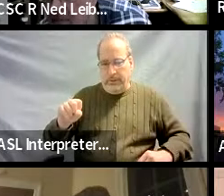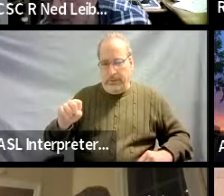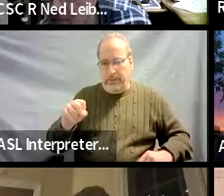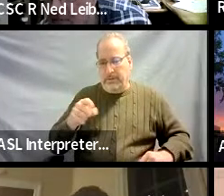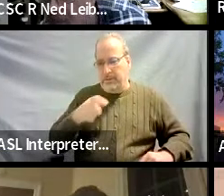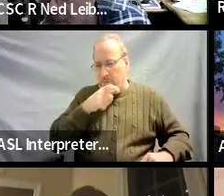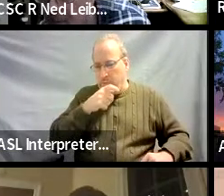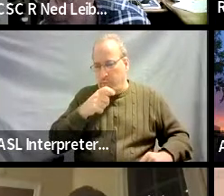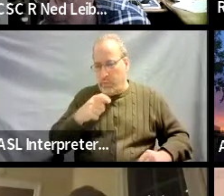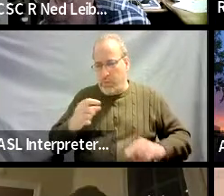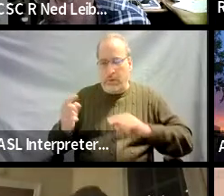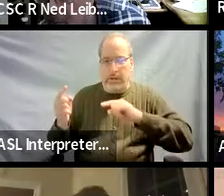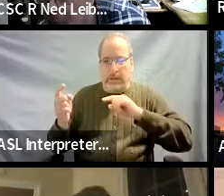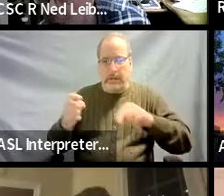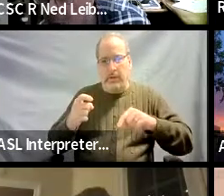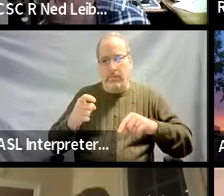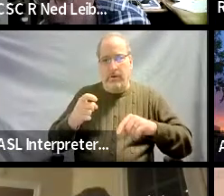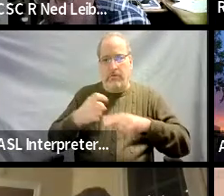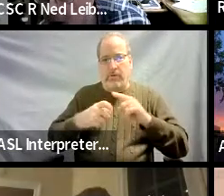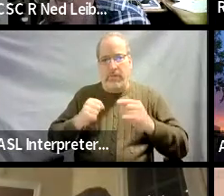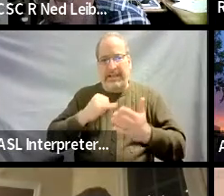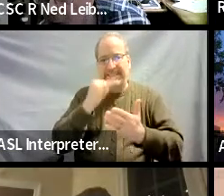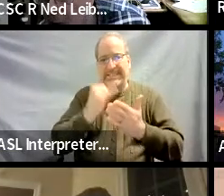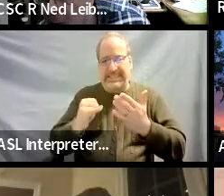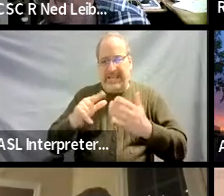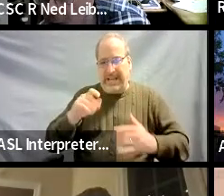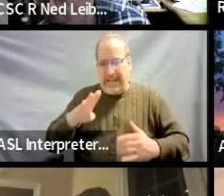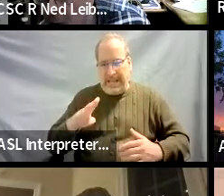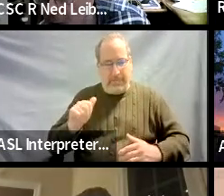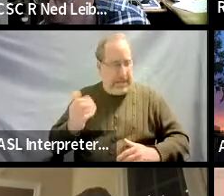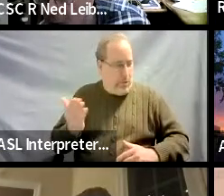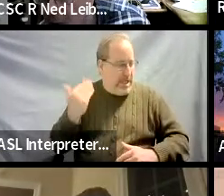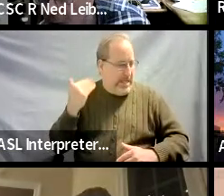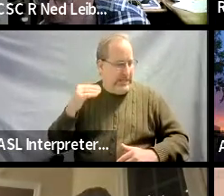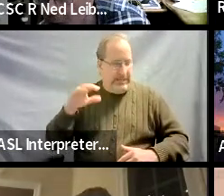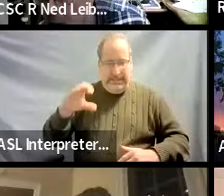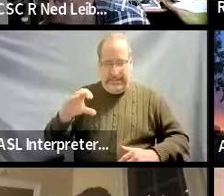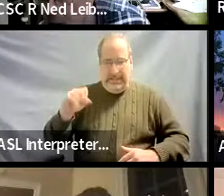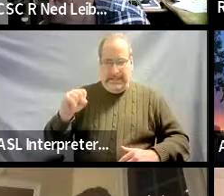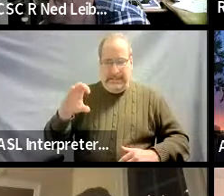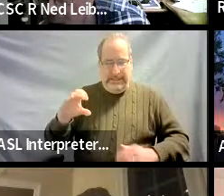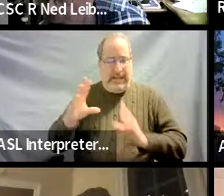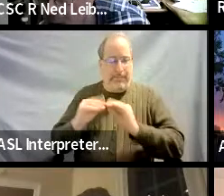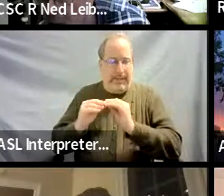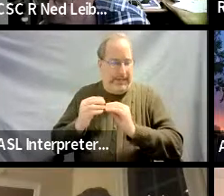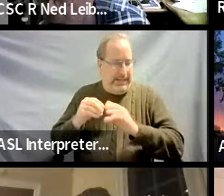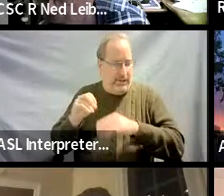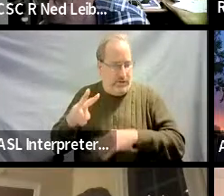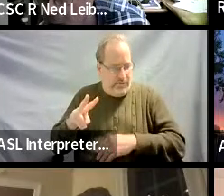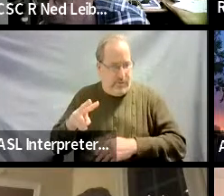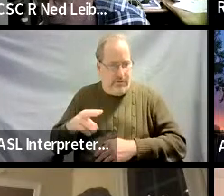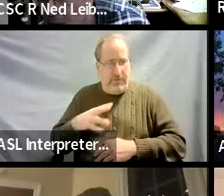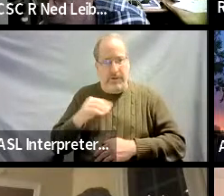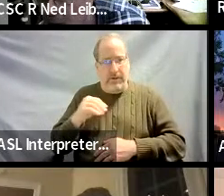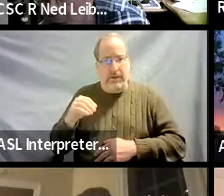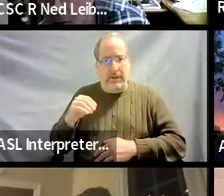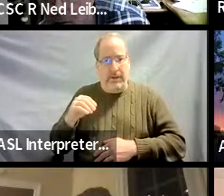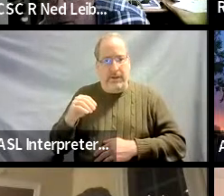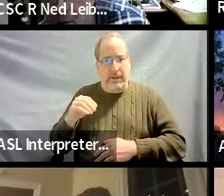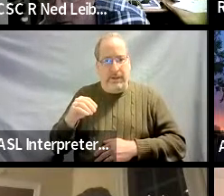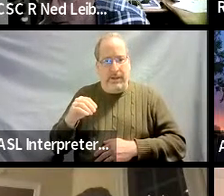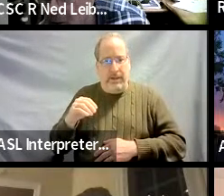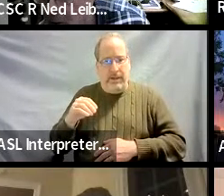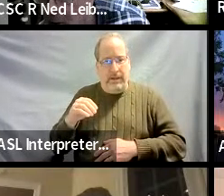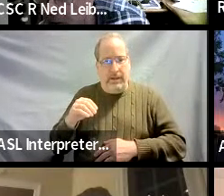someone from Hyphae Design Labs at our last CSC meeting in November. Hyphae or